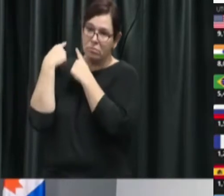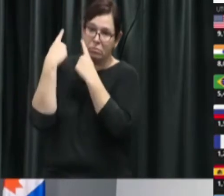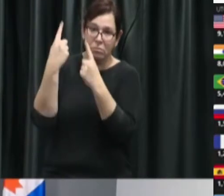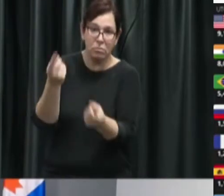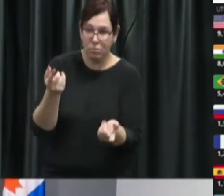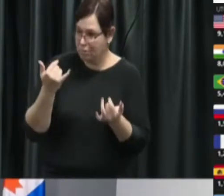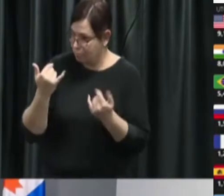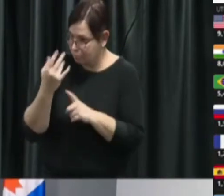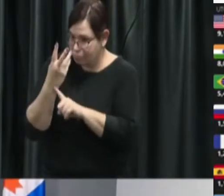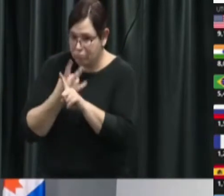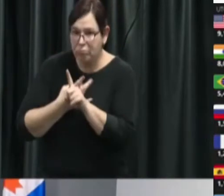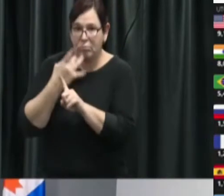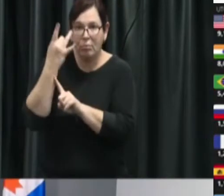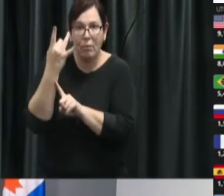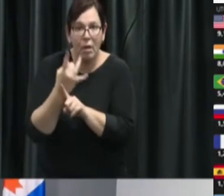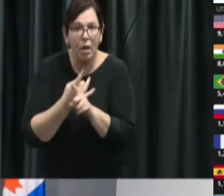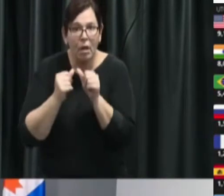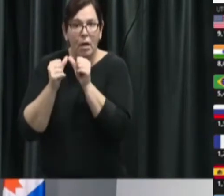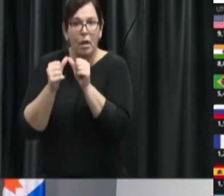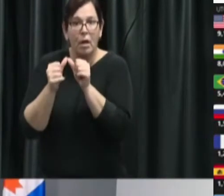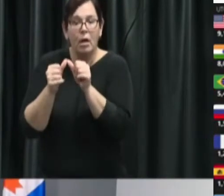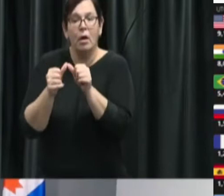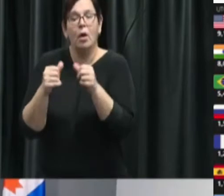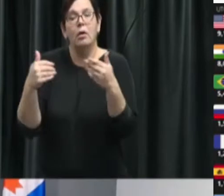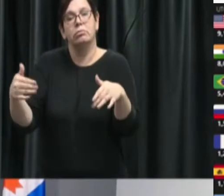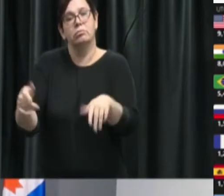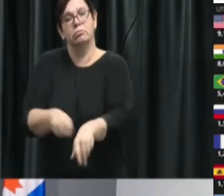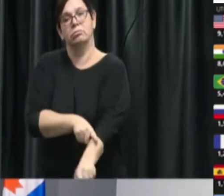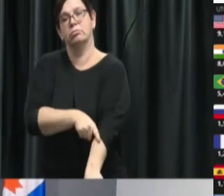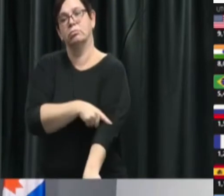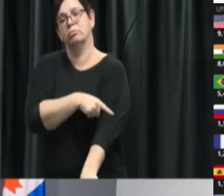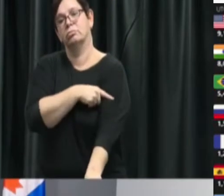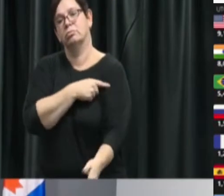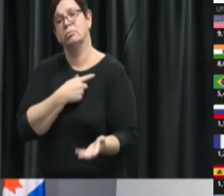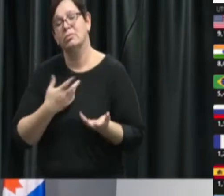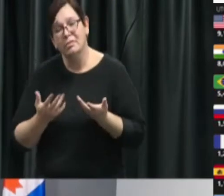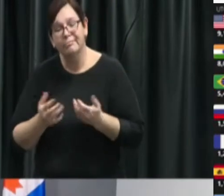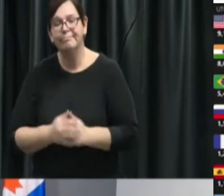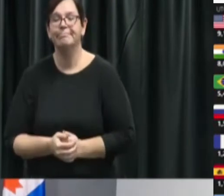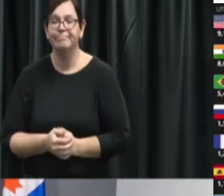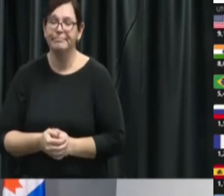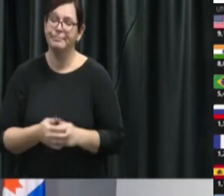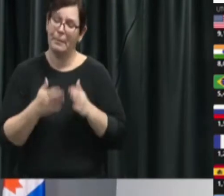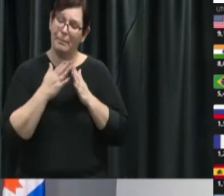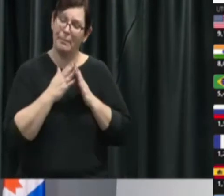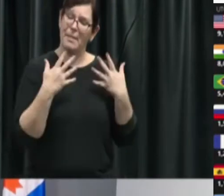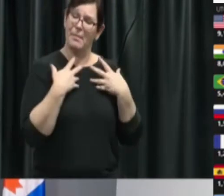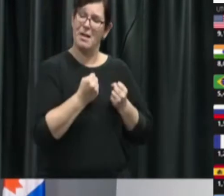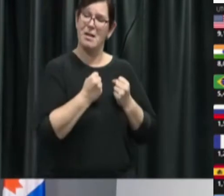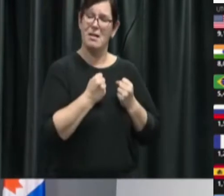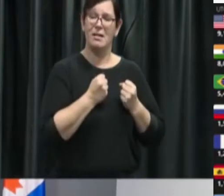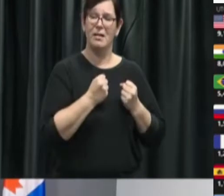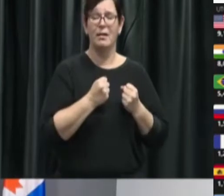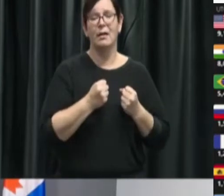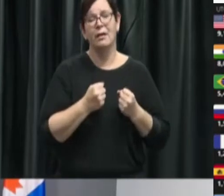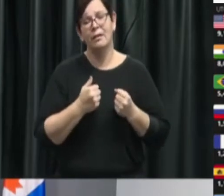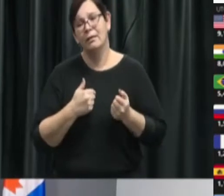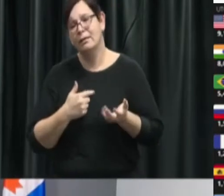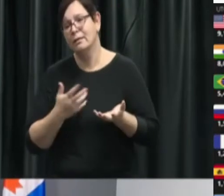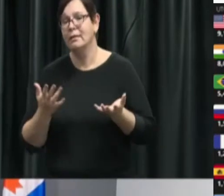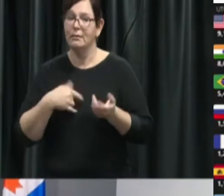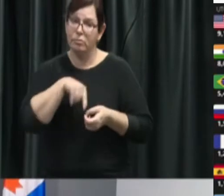COVID-19. So I suppose within the realm of public health, we feel a special brand of pandemic fatigue, but we too are members of the